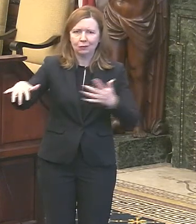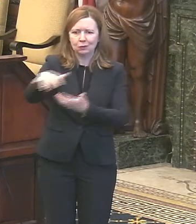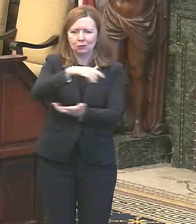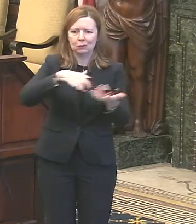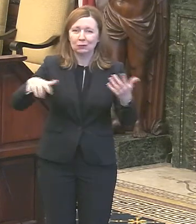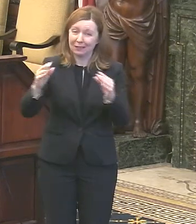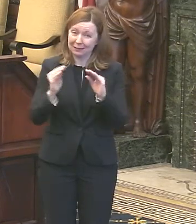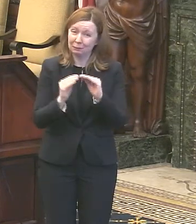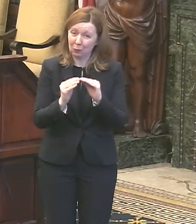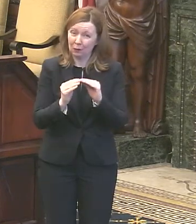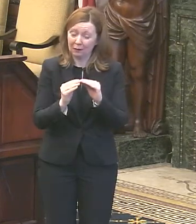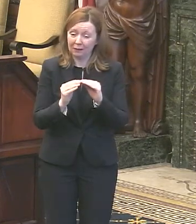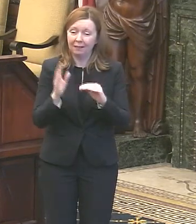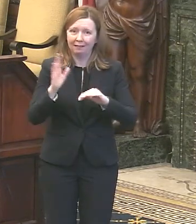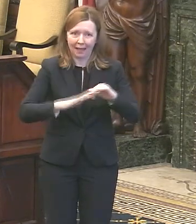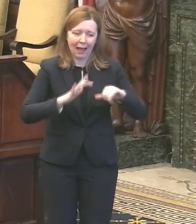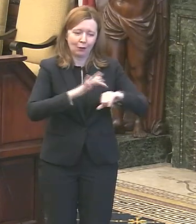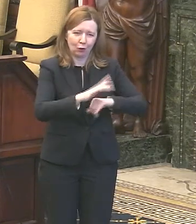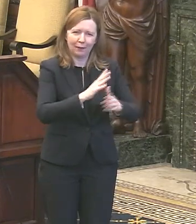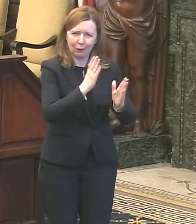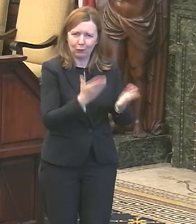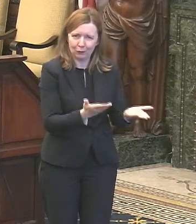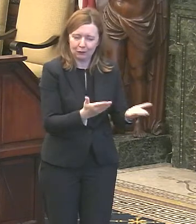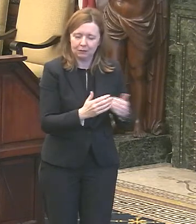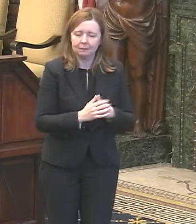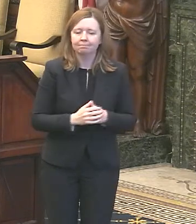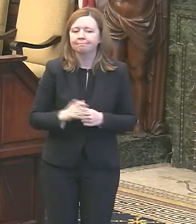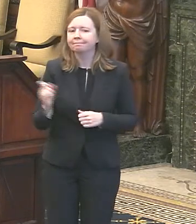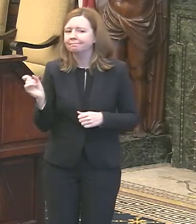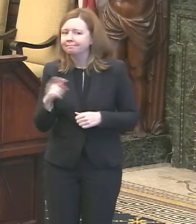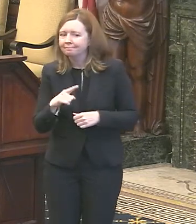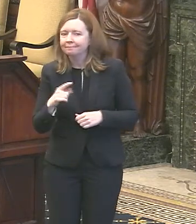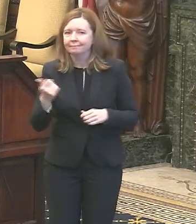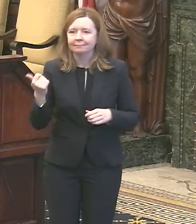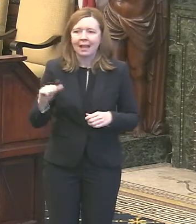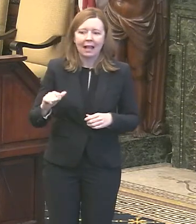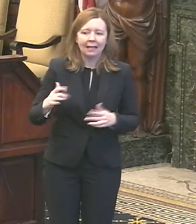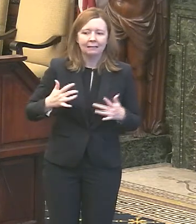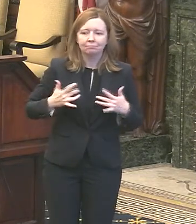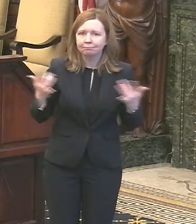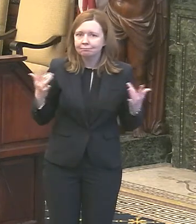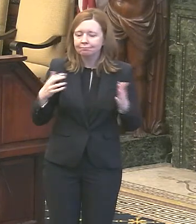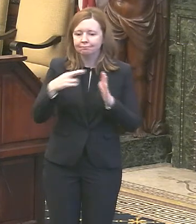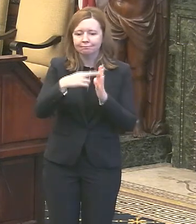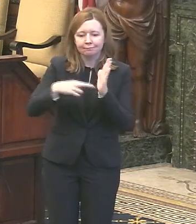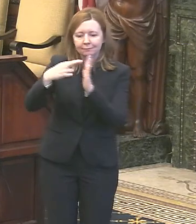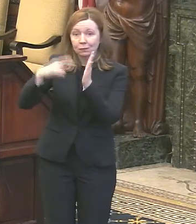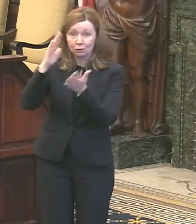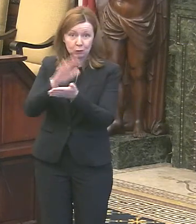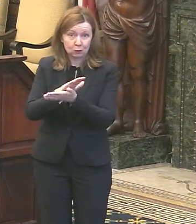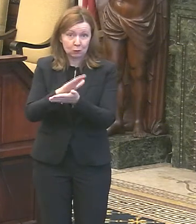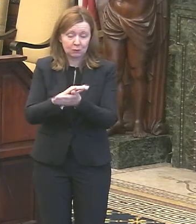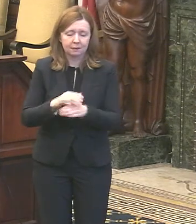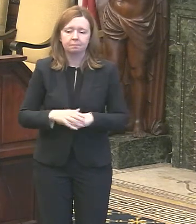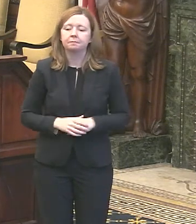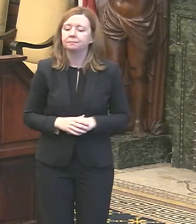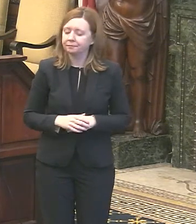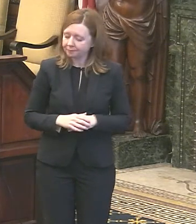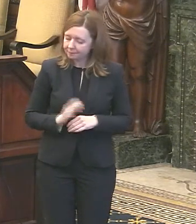early learners. So any measures for the schools?